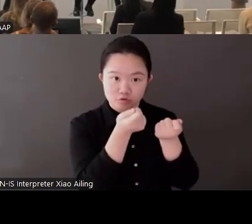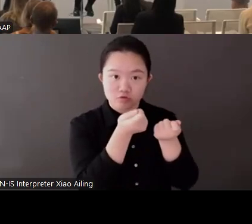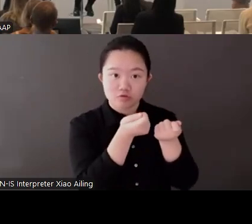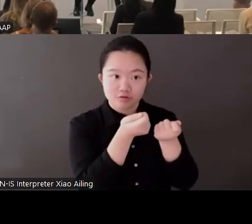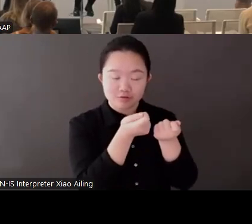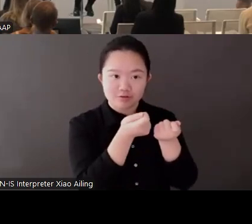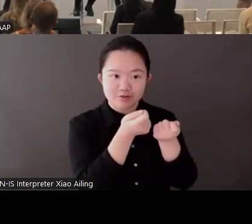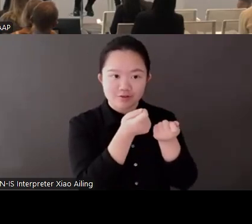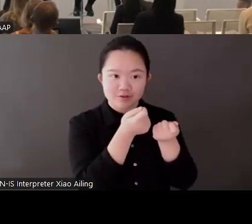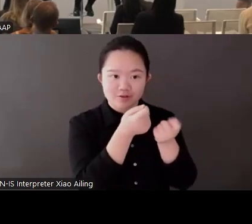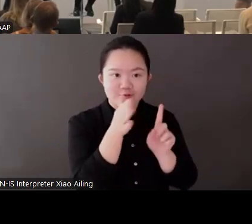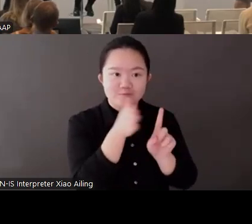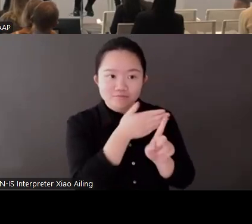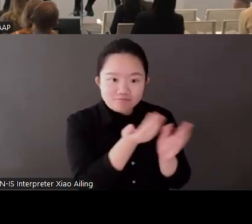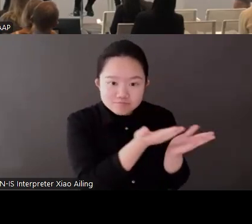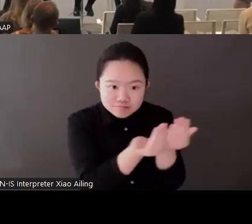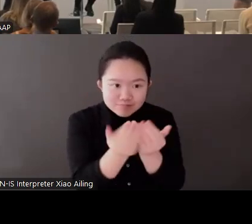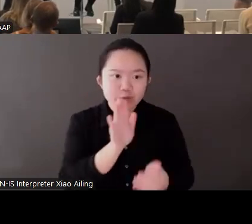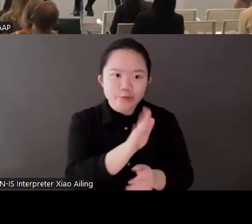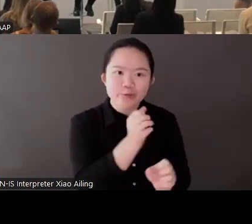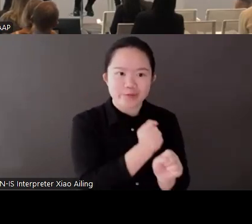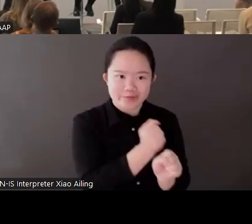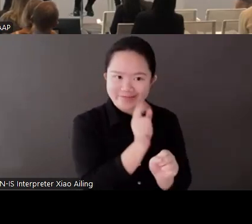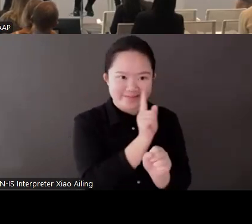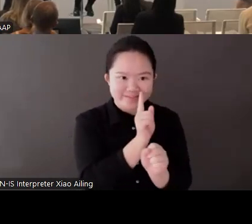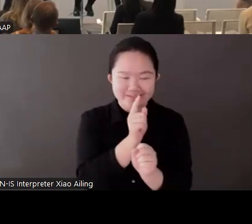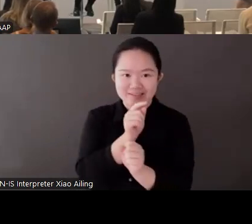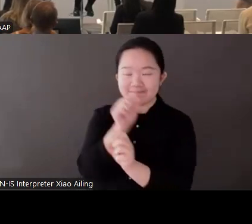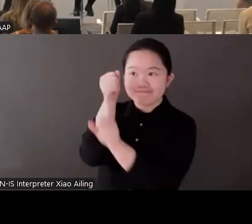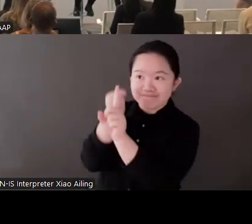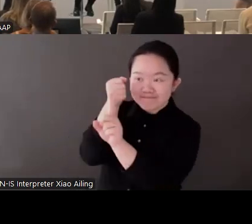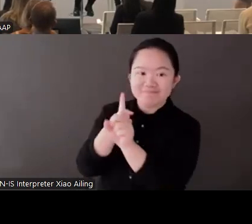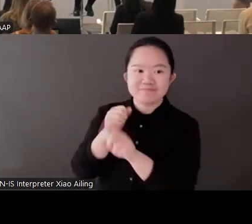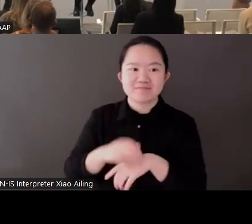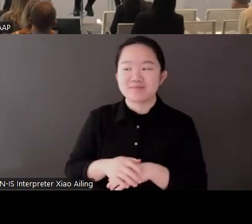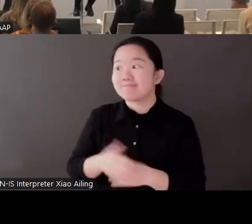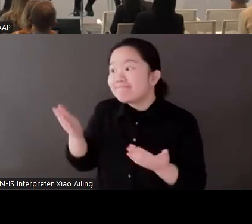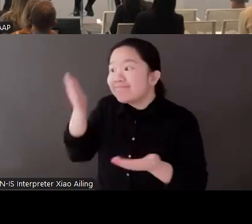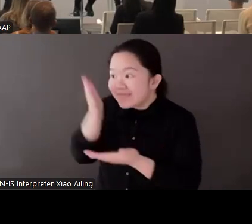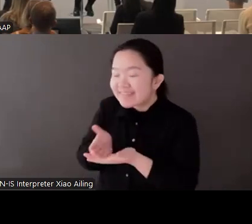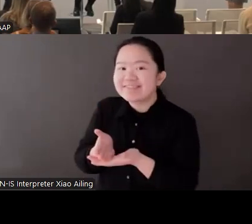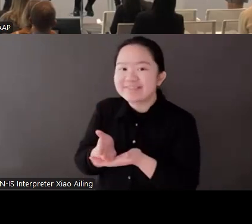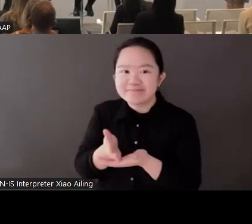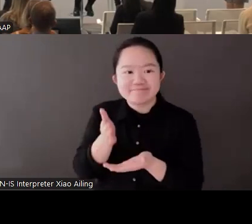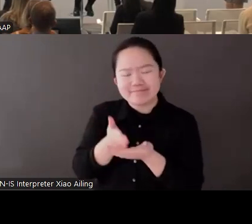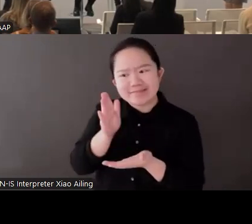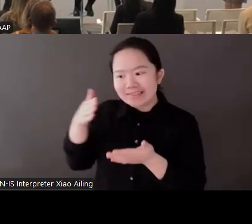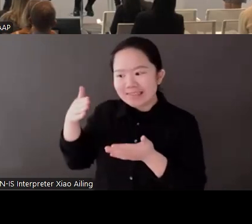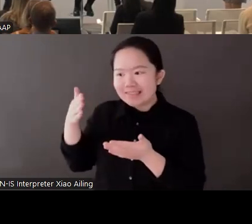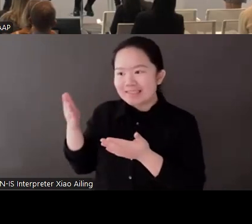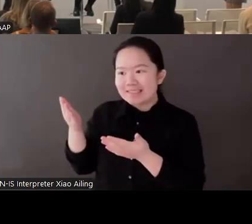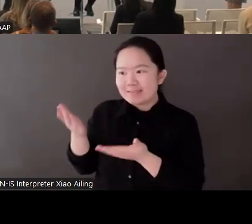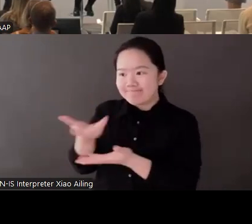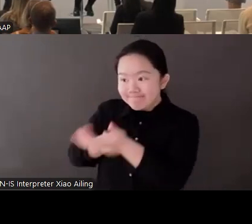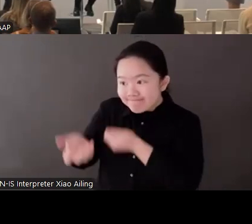somehow. Yes. Mm-hmm. But I understand that it was a pretty easy process. So it was easy to